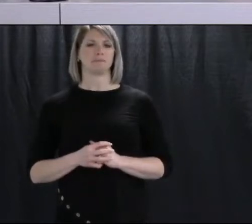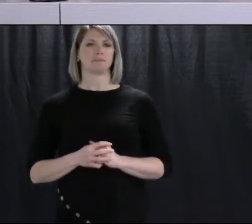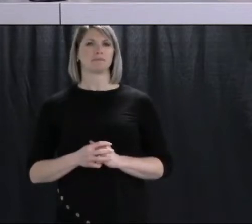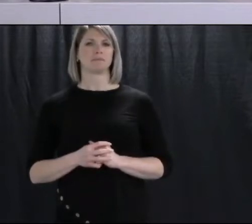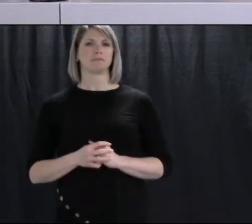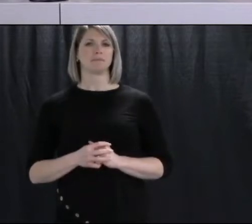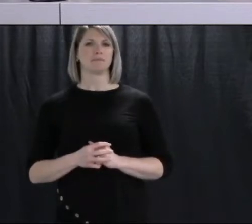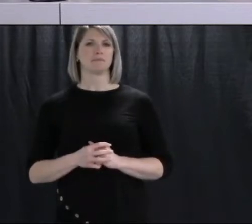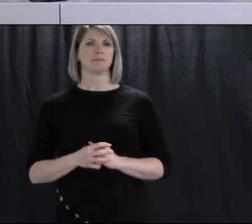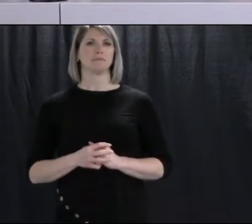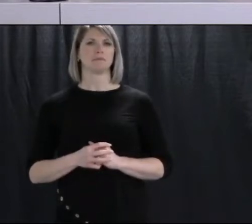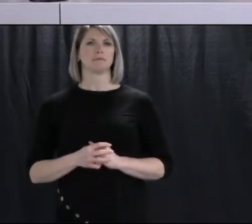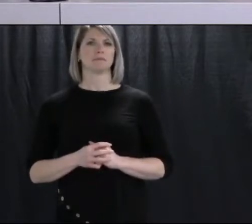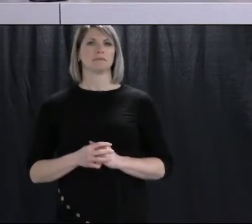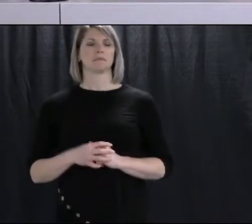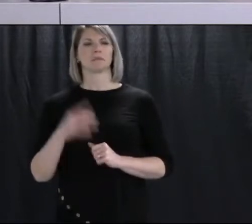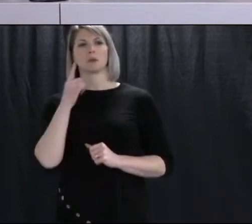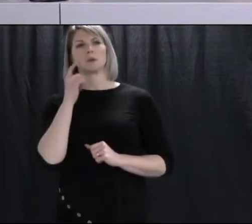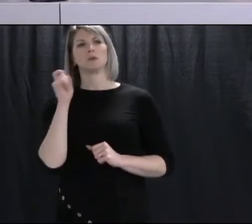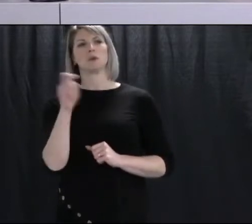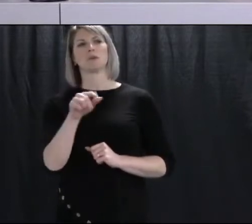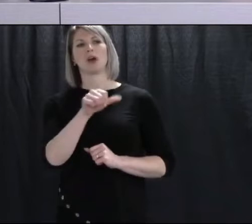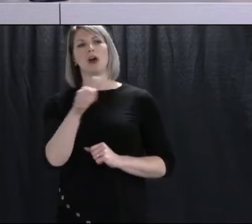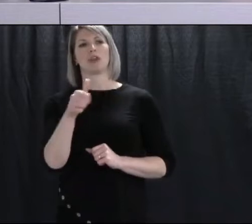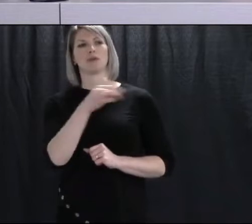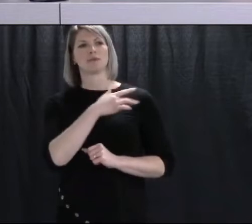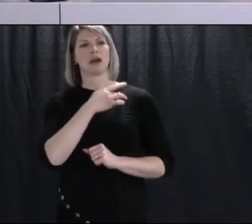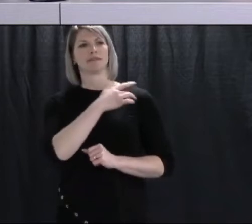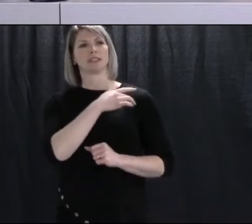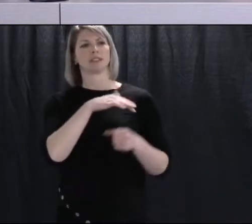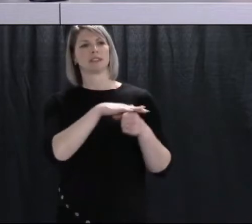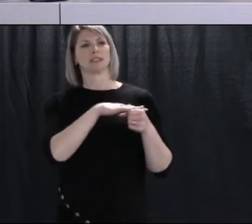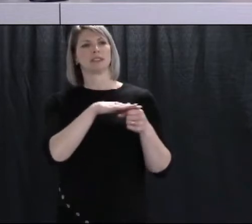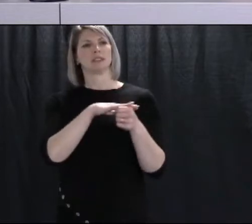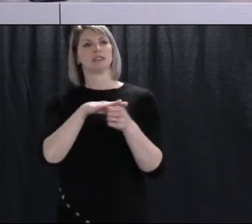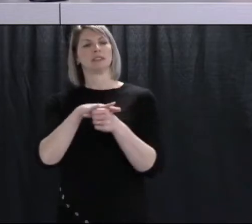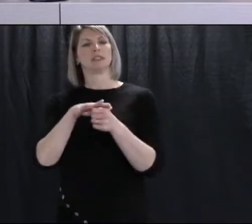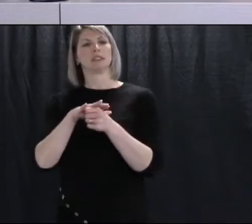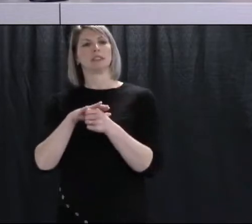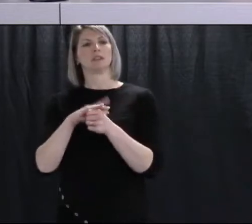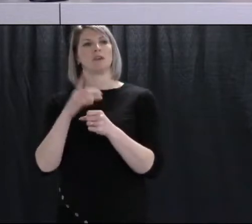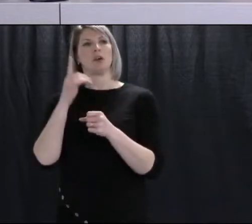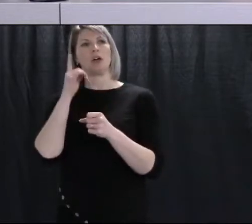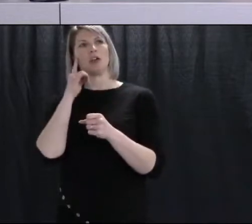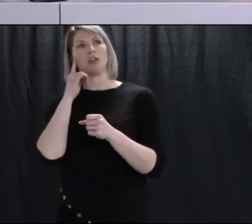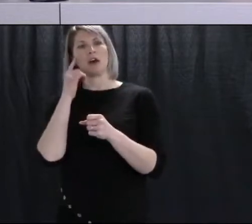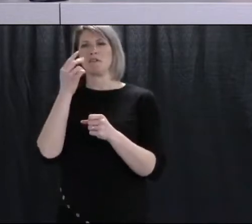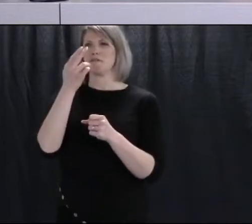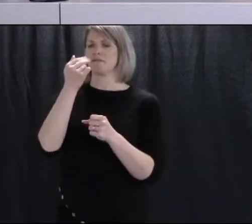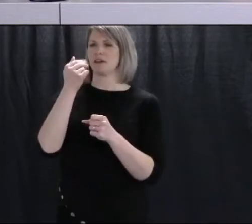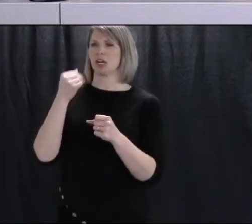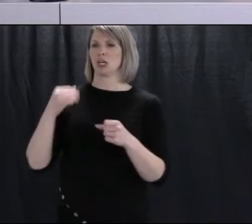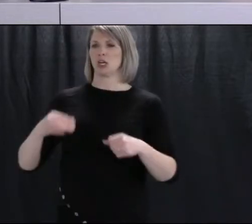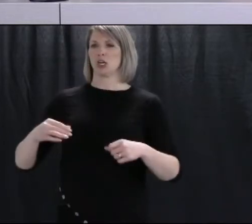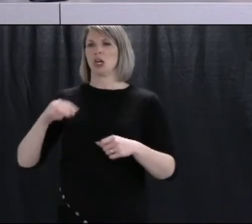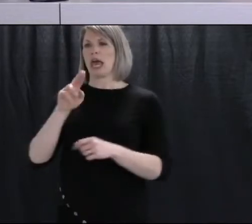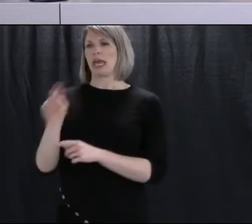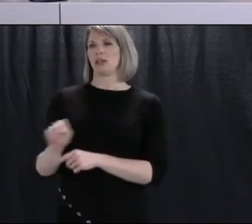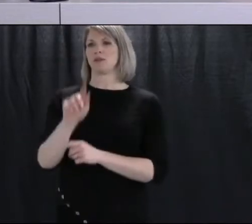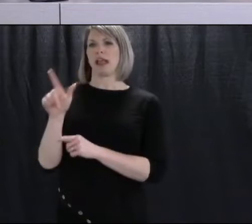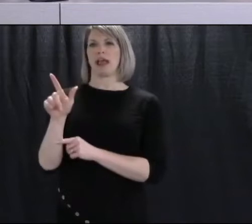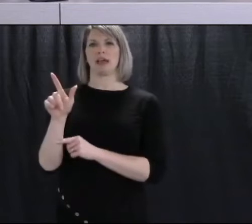Seen happen in other jurisdictions, and now today, who would have thought that Newfoundland, Labrador would ever tell people they shouldn't get together in more groups